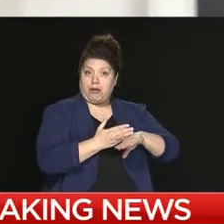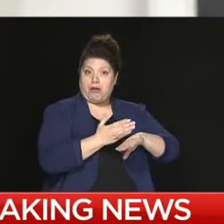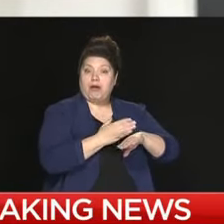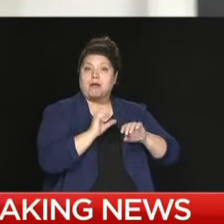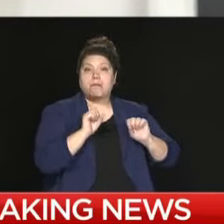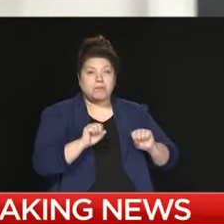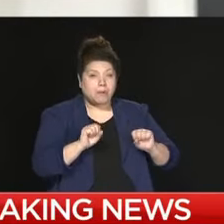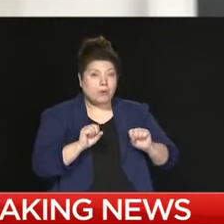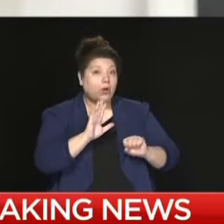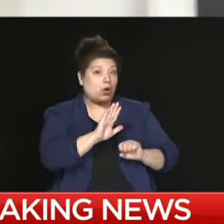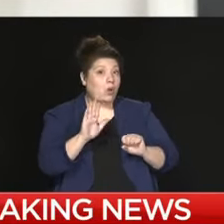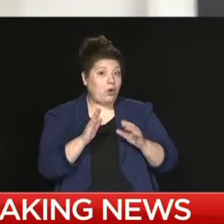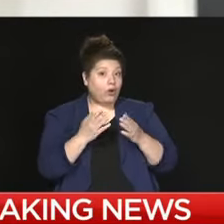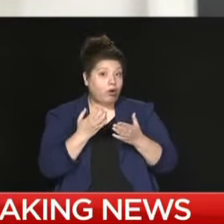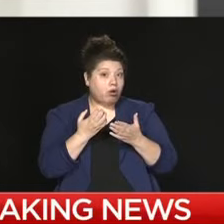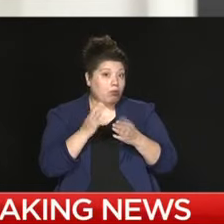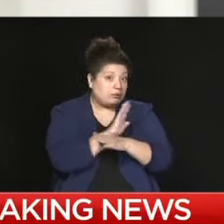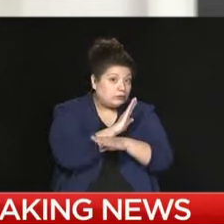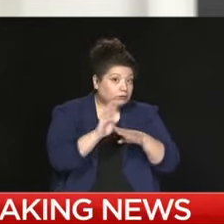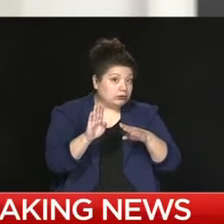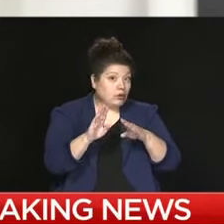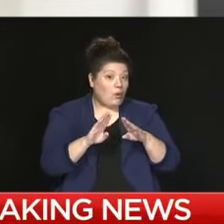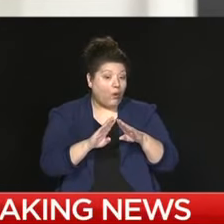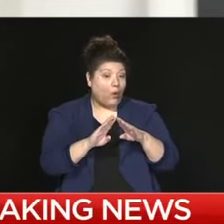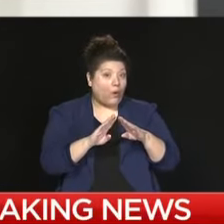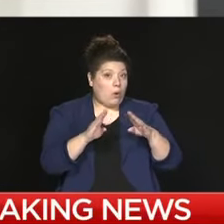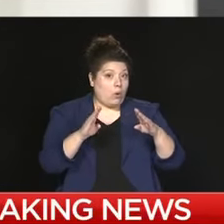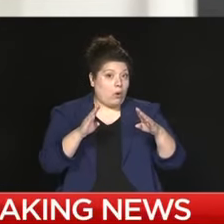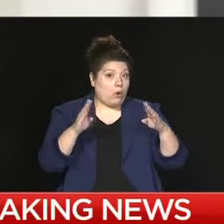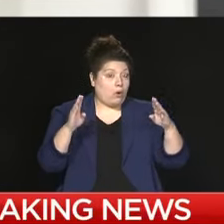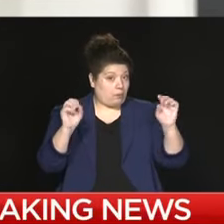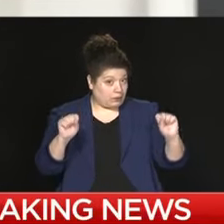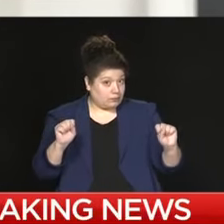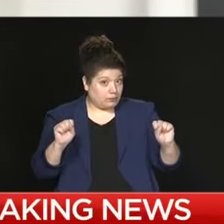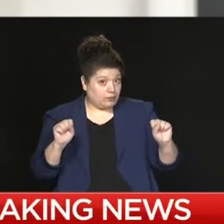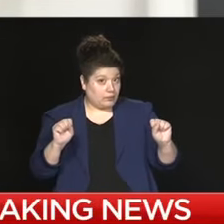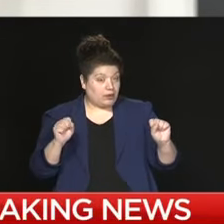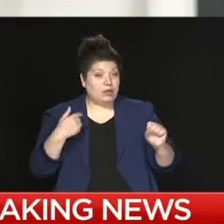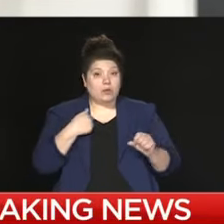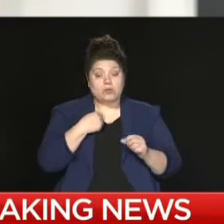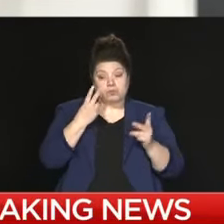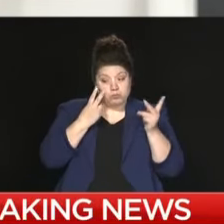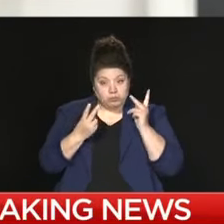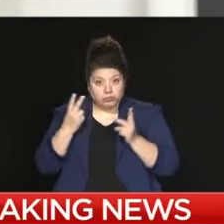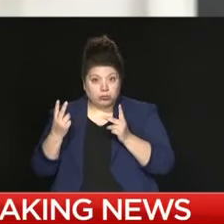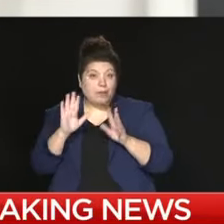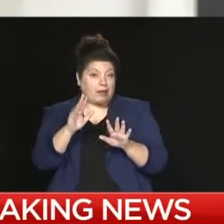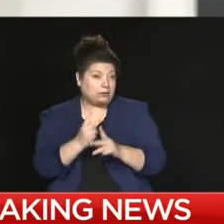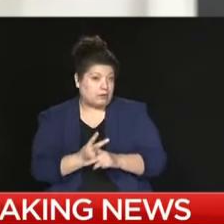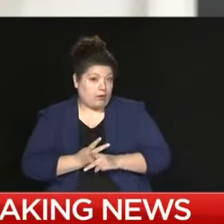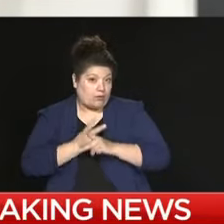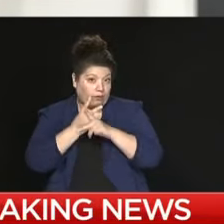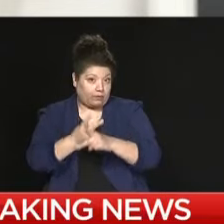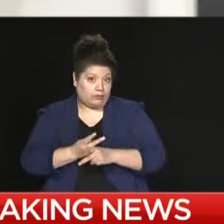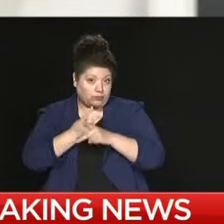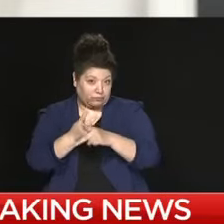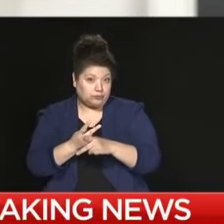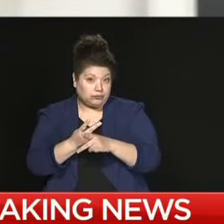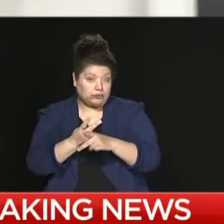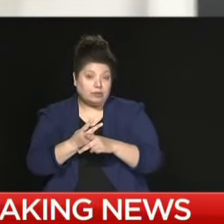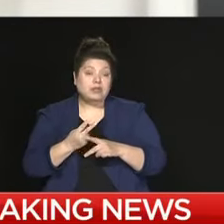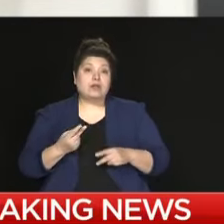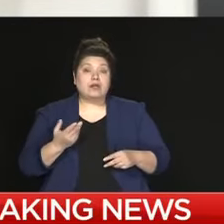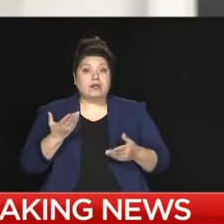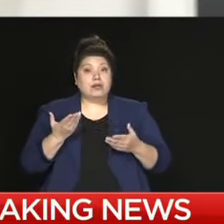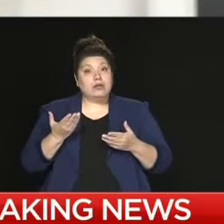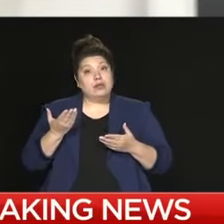carefully reopening economic activity in certain sectors. But we have to be very, very careful. That's